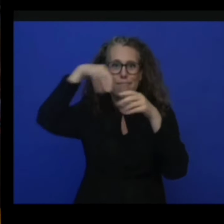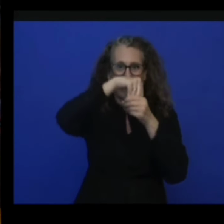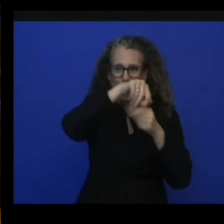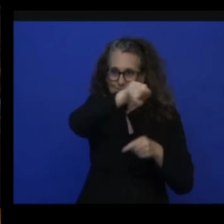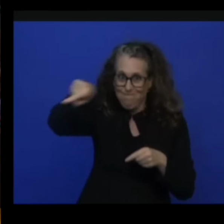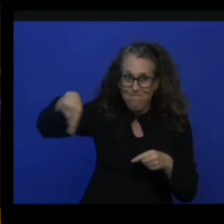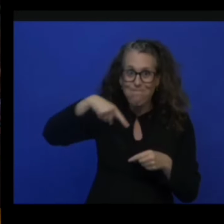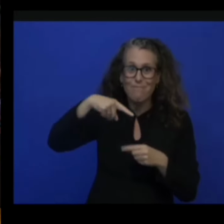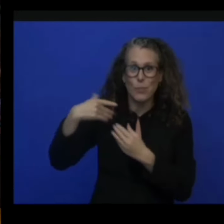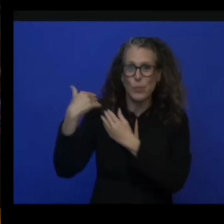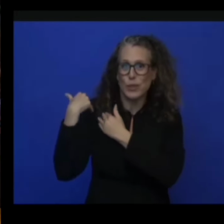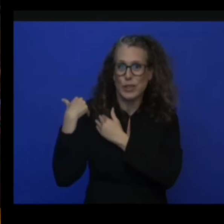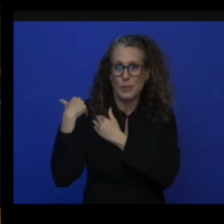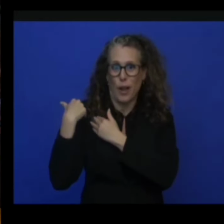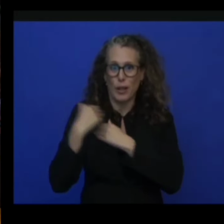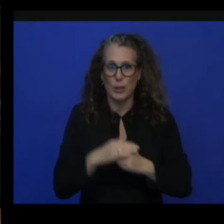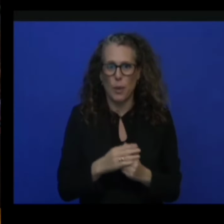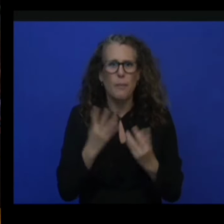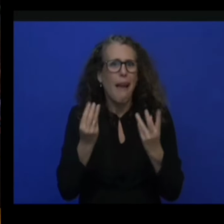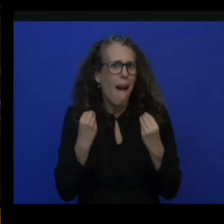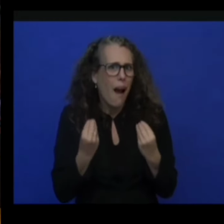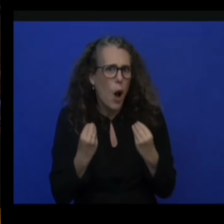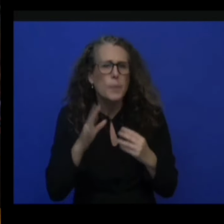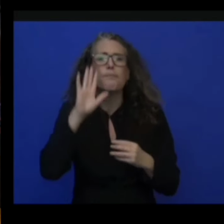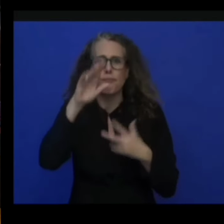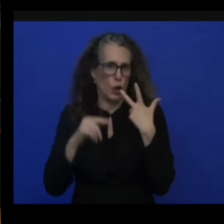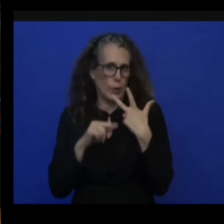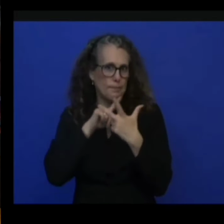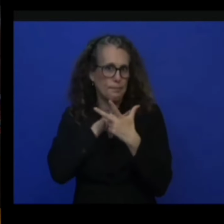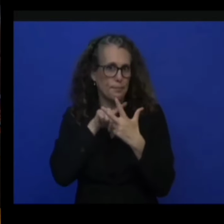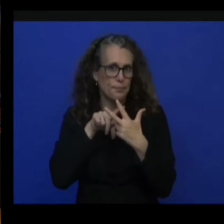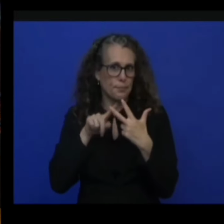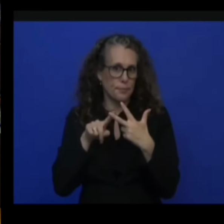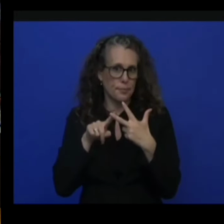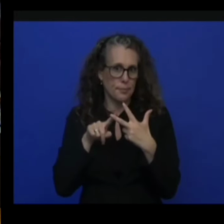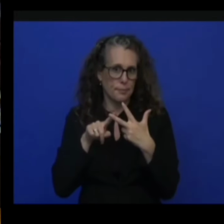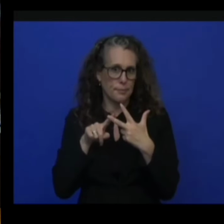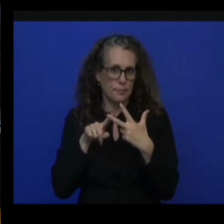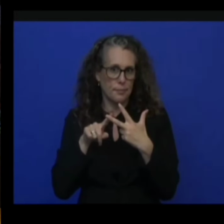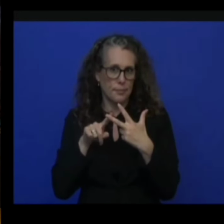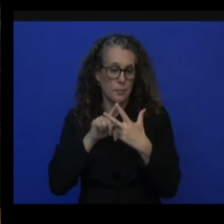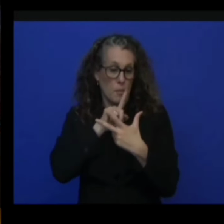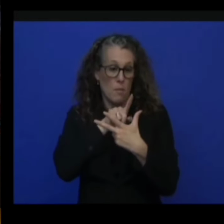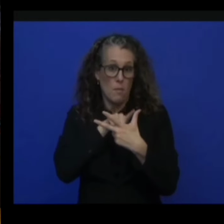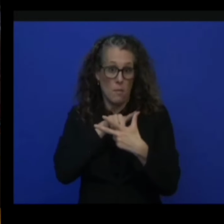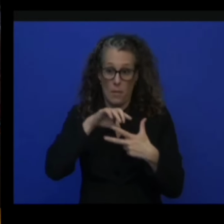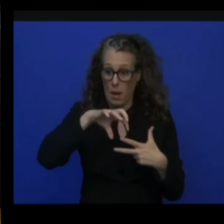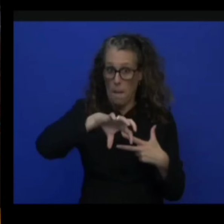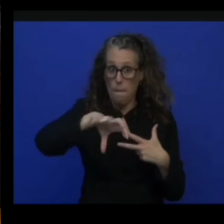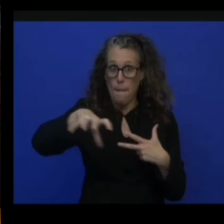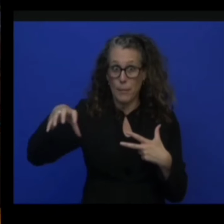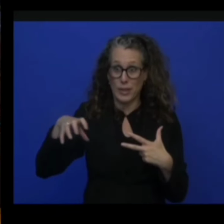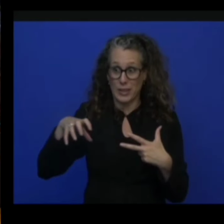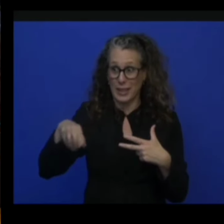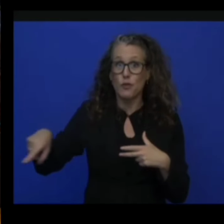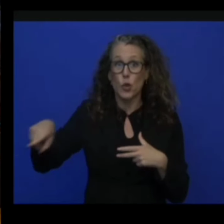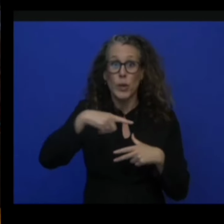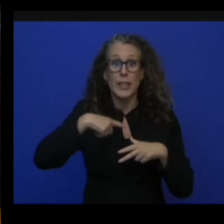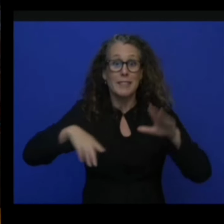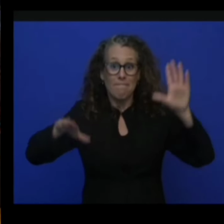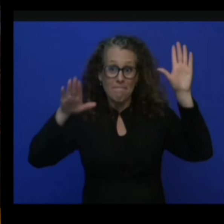view, three things. Firstly, as member states, we must now recommit to